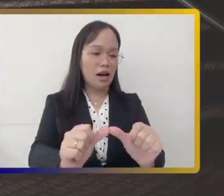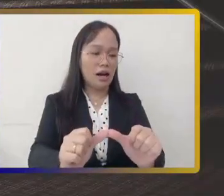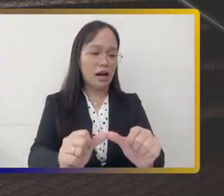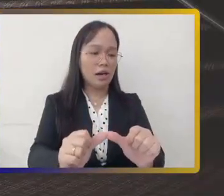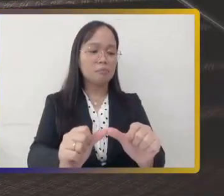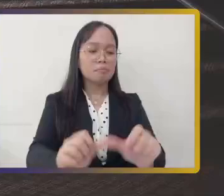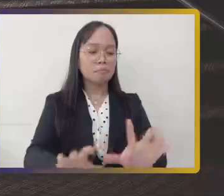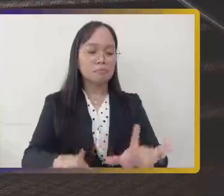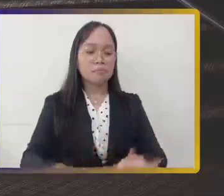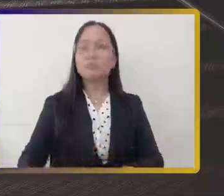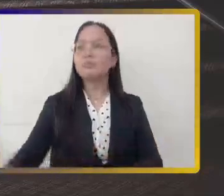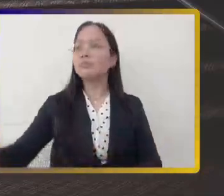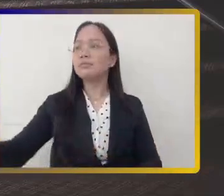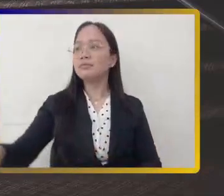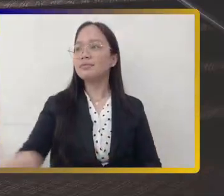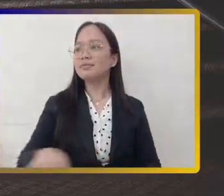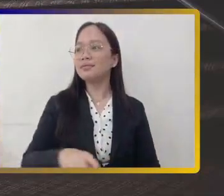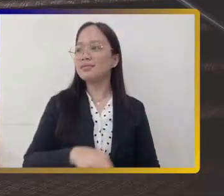by.